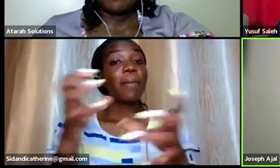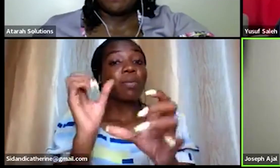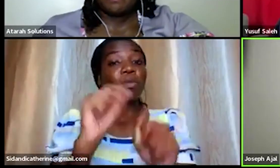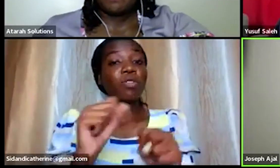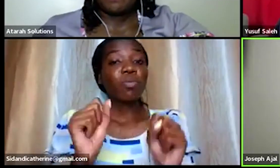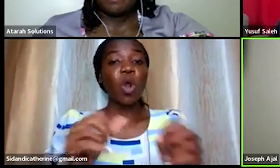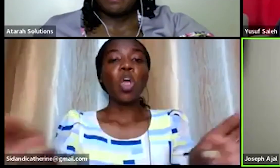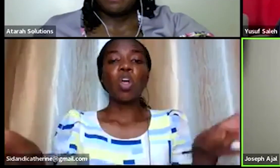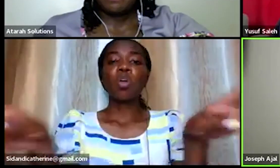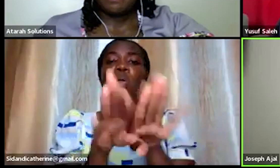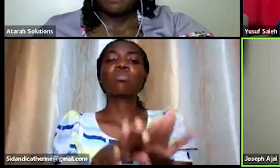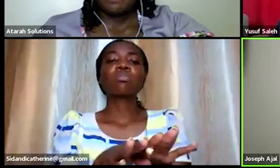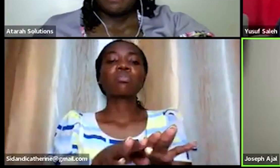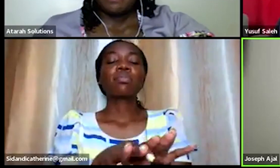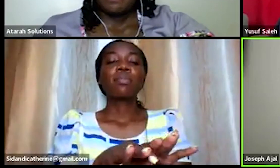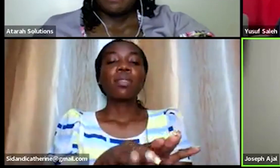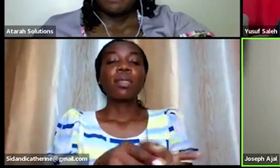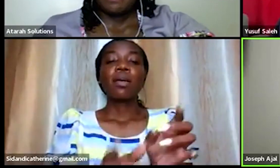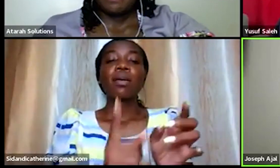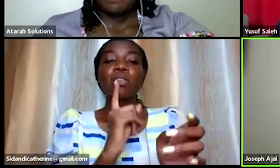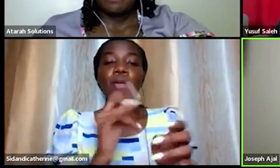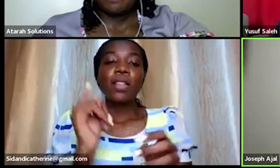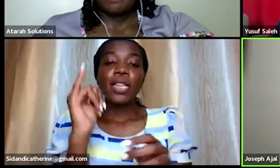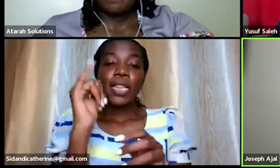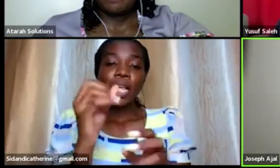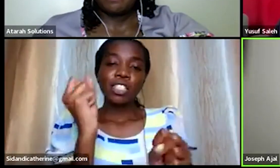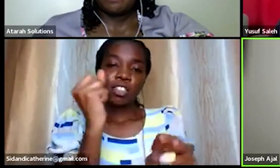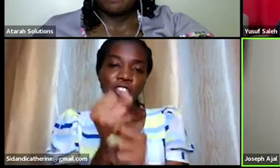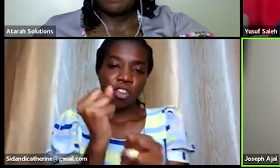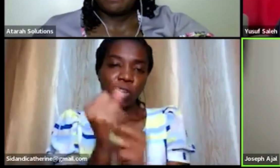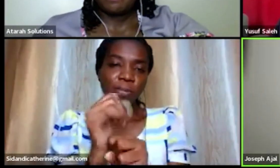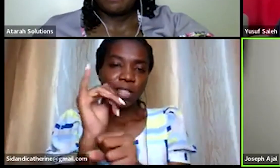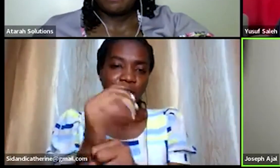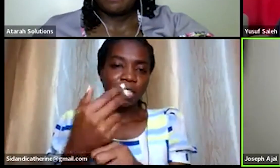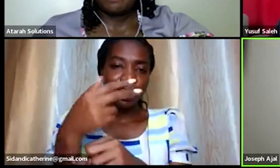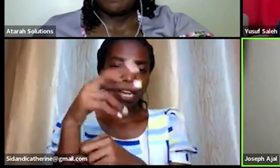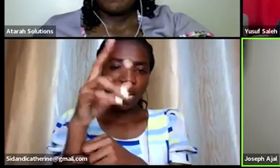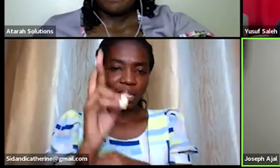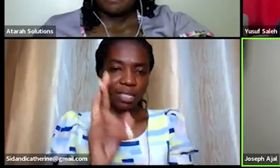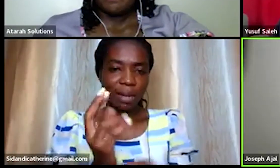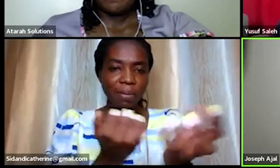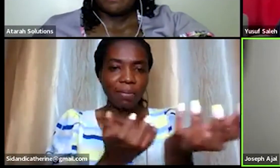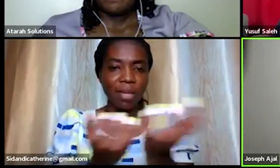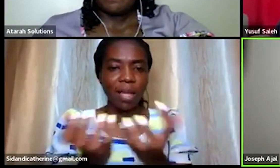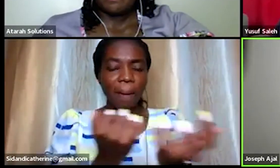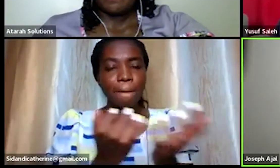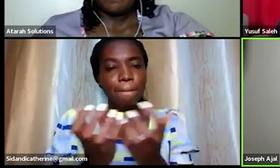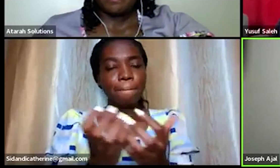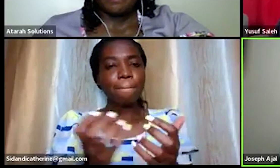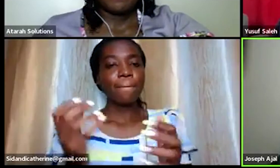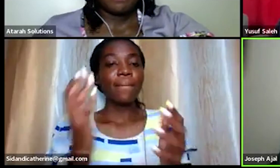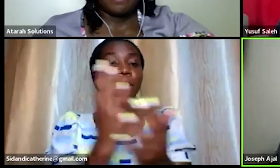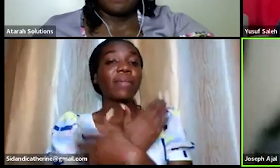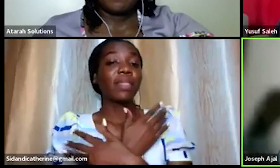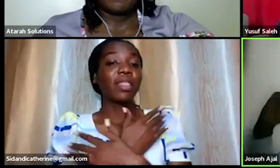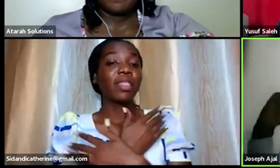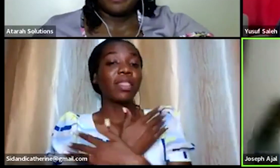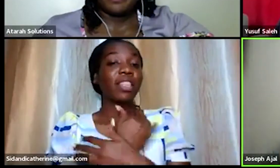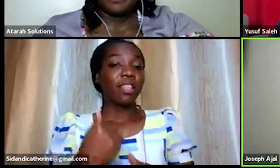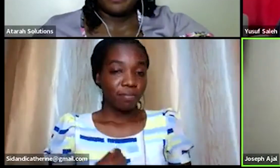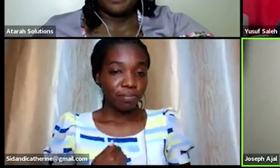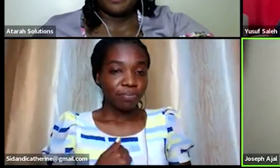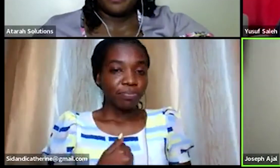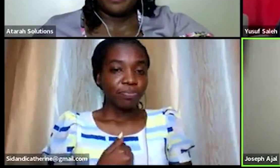going concern anymore. So that's the job that the HR business partner should have in the entity, to become more of a T-shaped